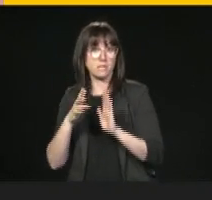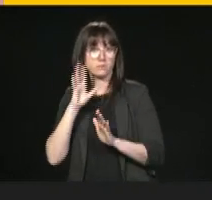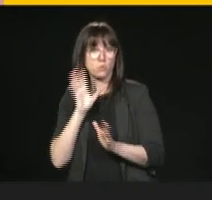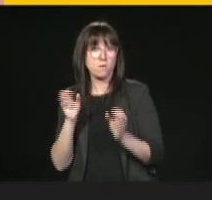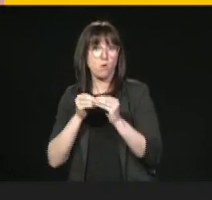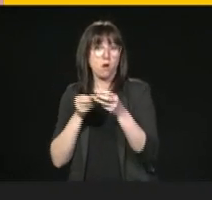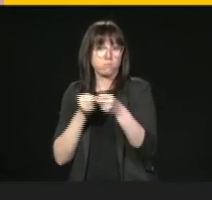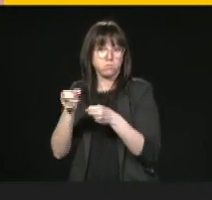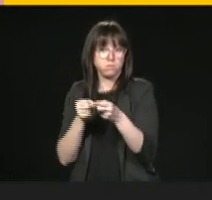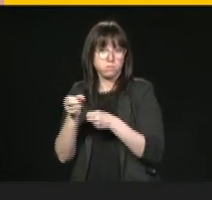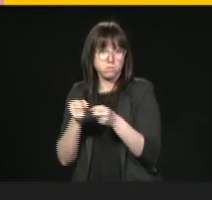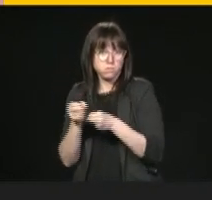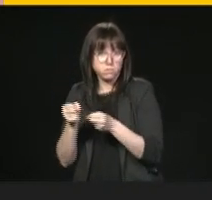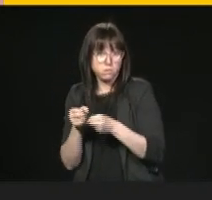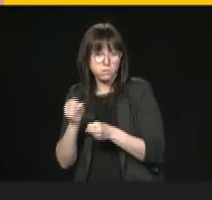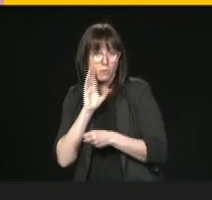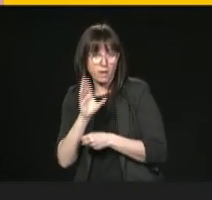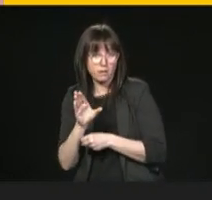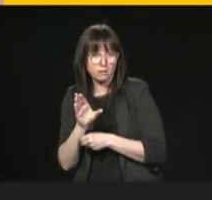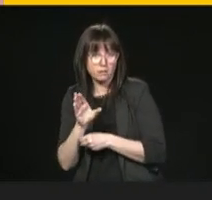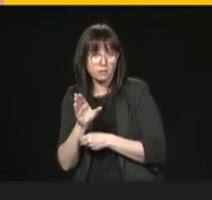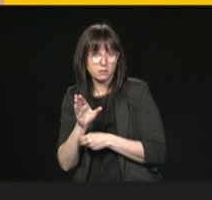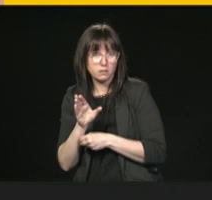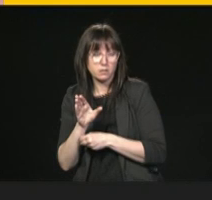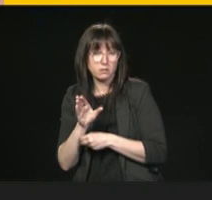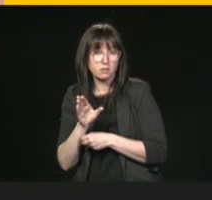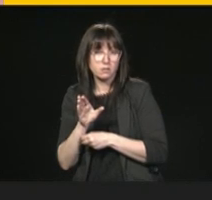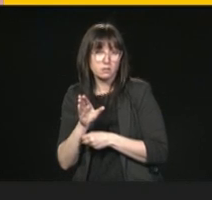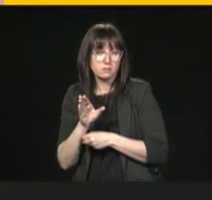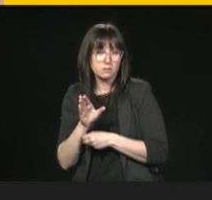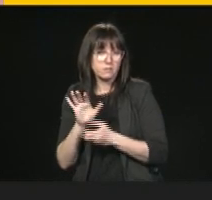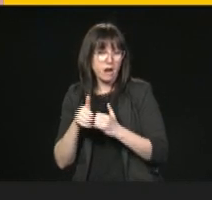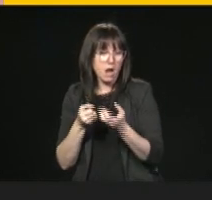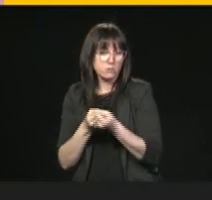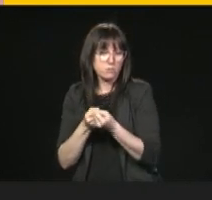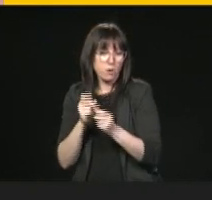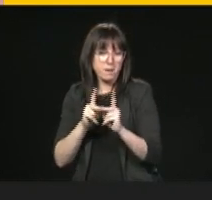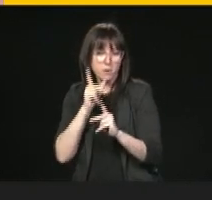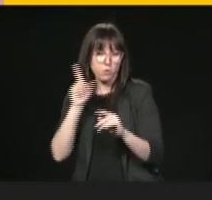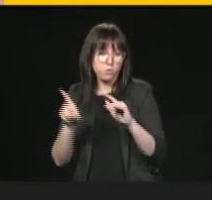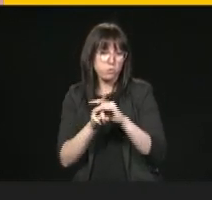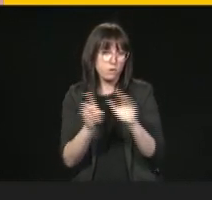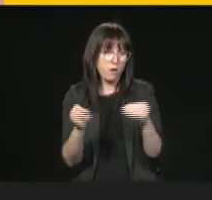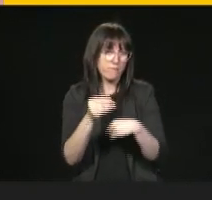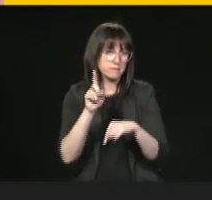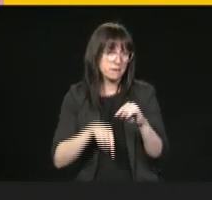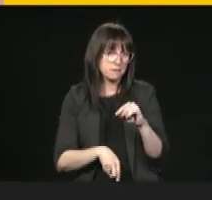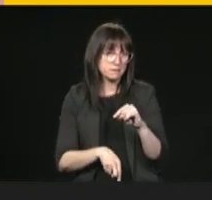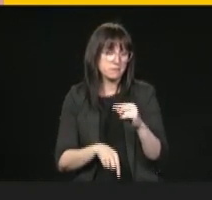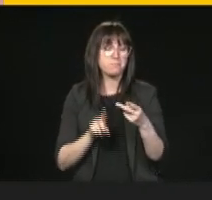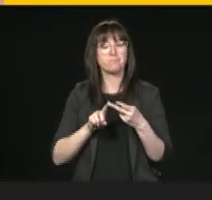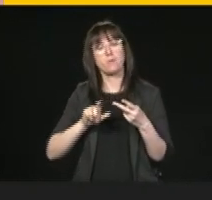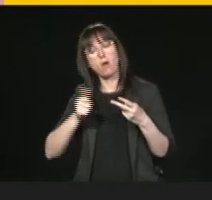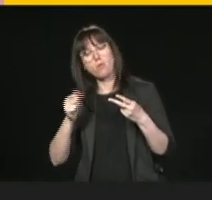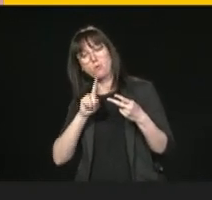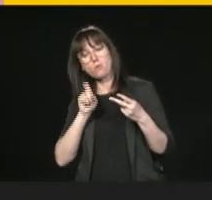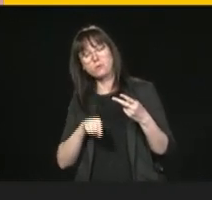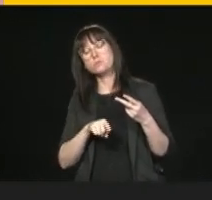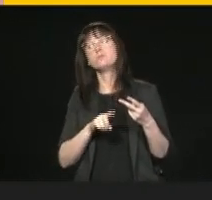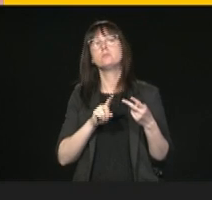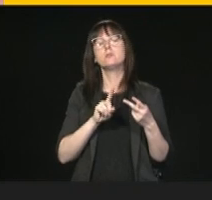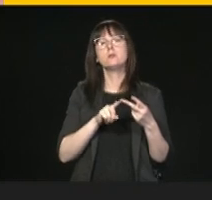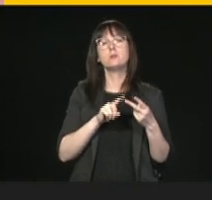Canada centres to request these services? And my other question is, given C-13,